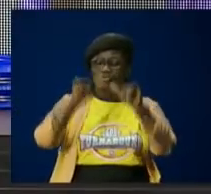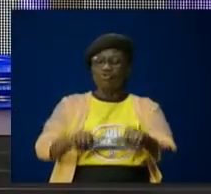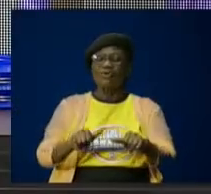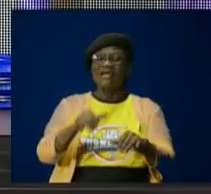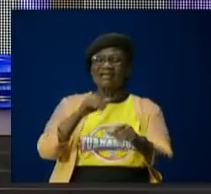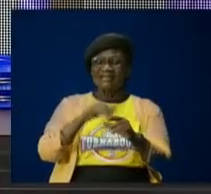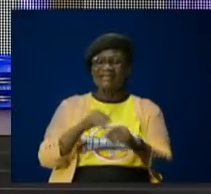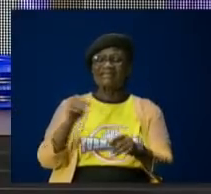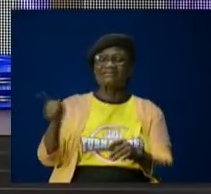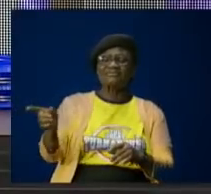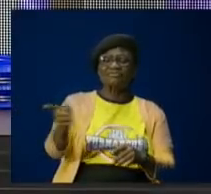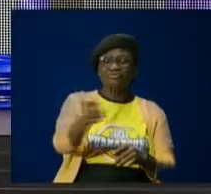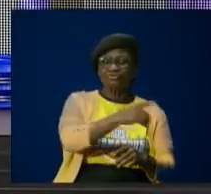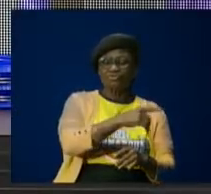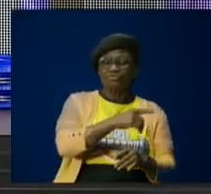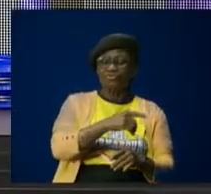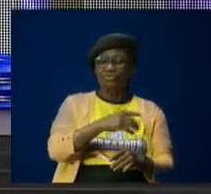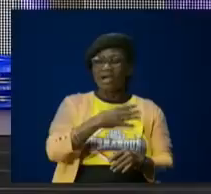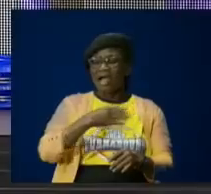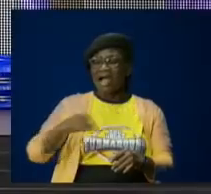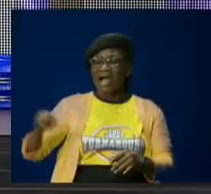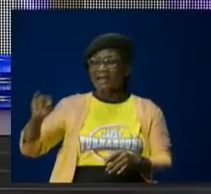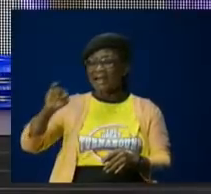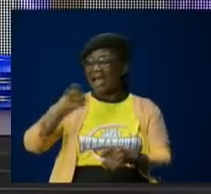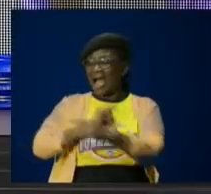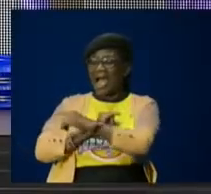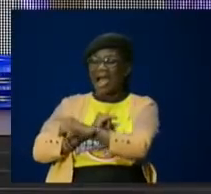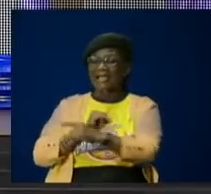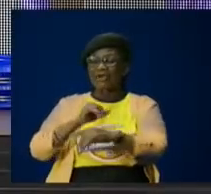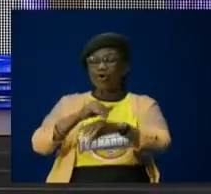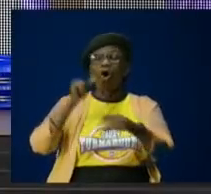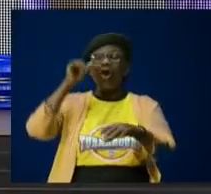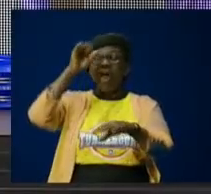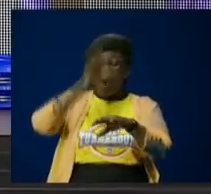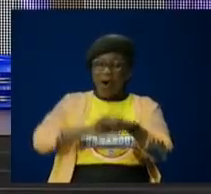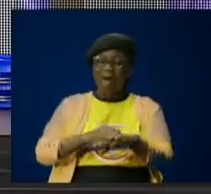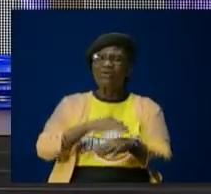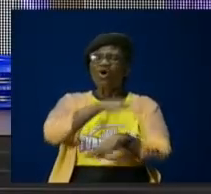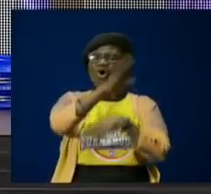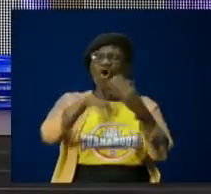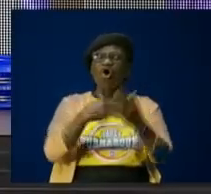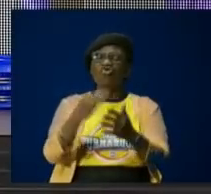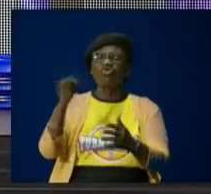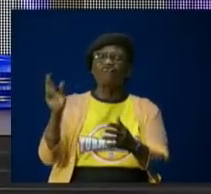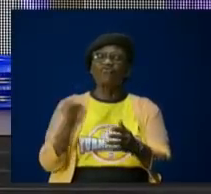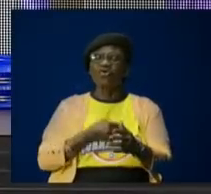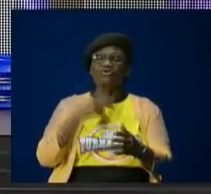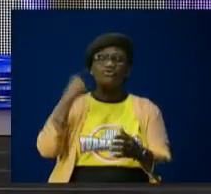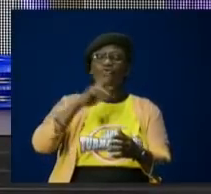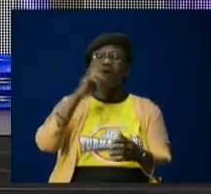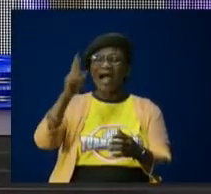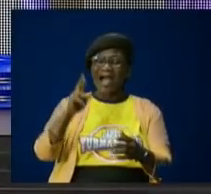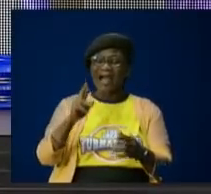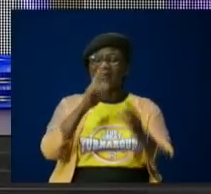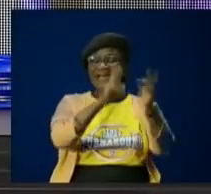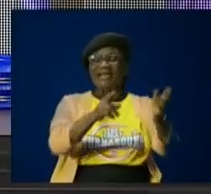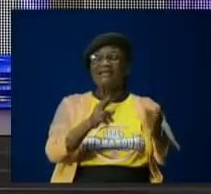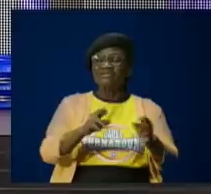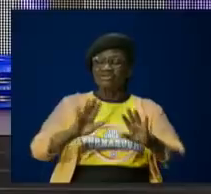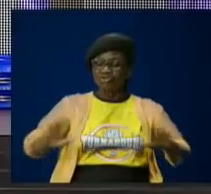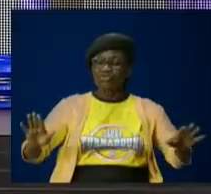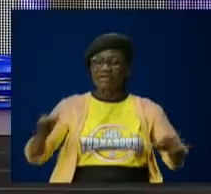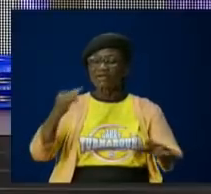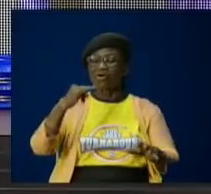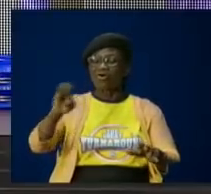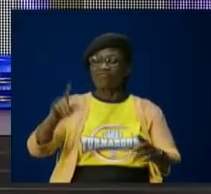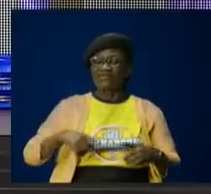And I'm calling on all of us who are already children of the living God to pray for all the